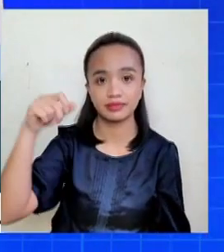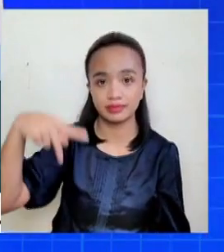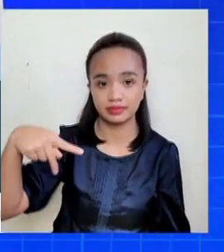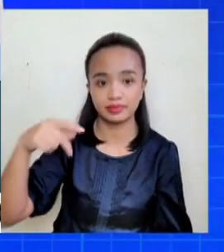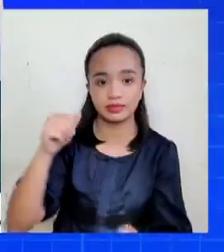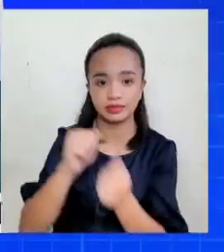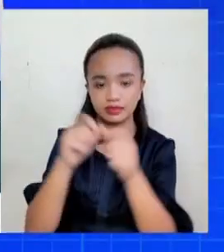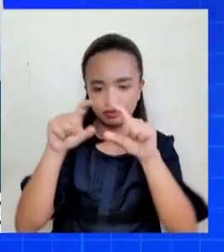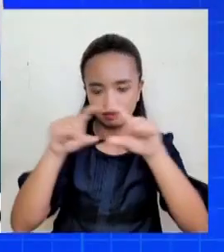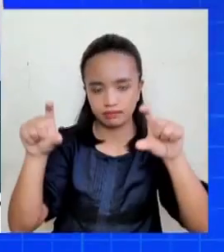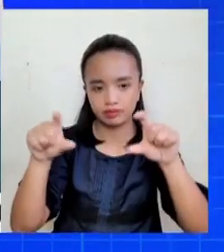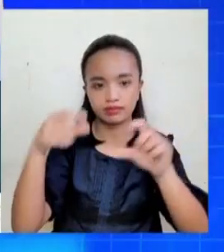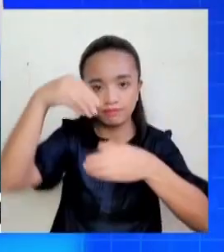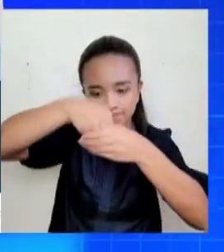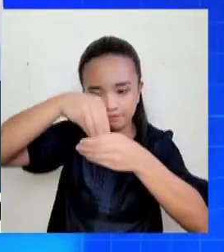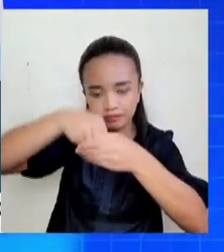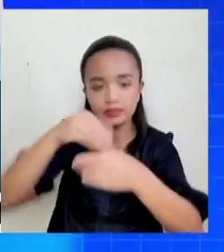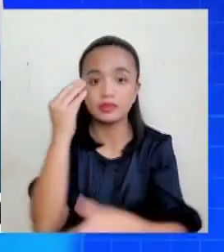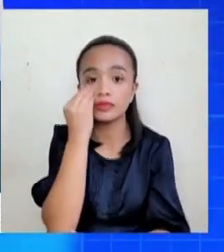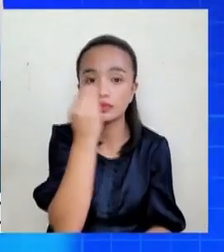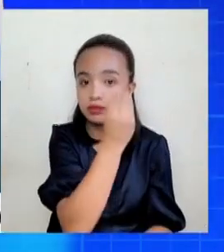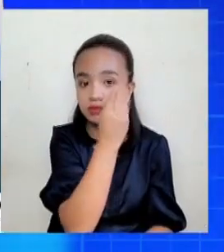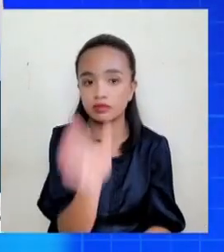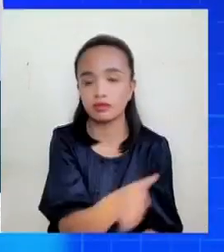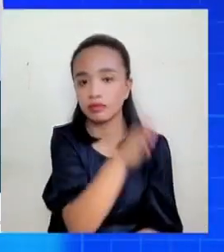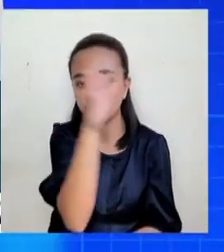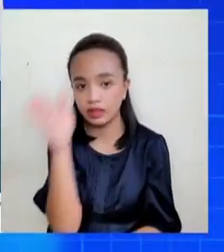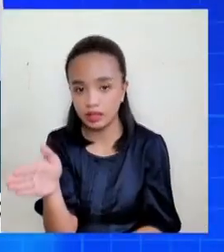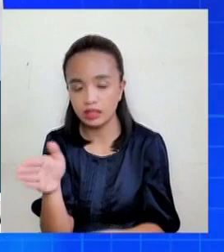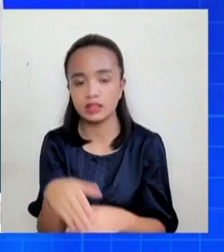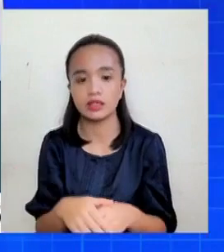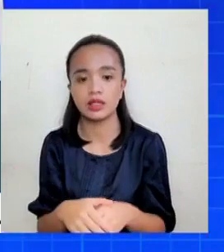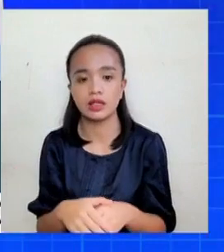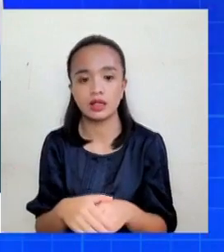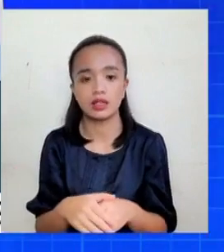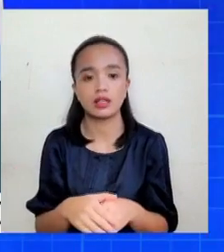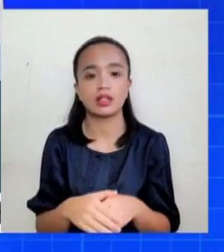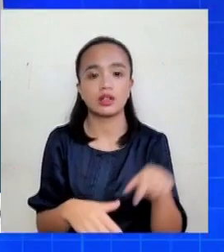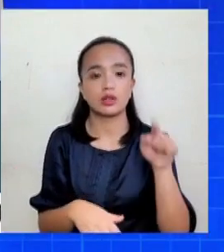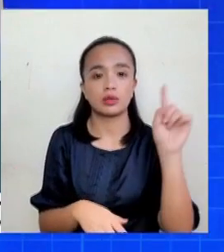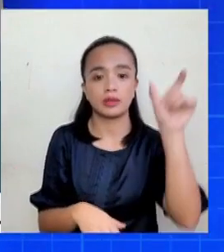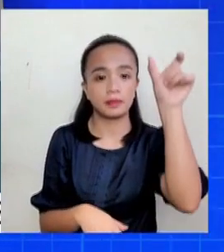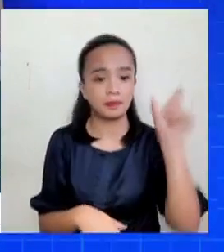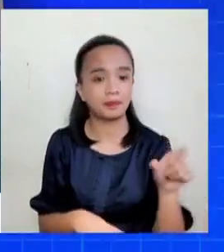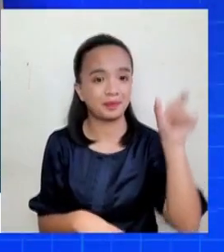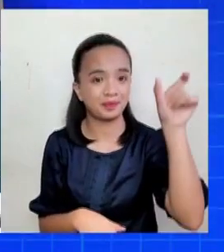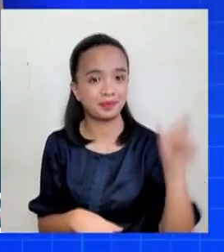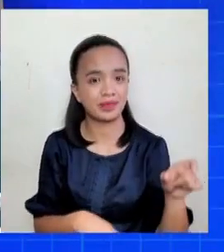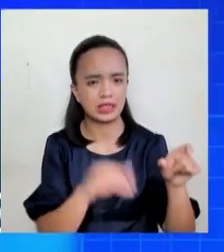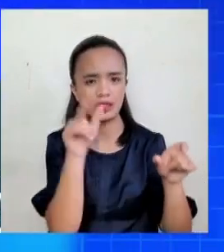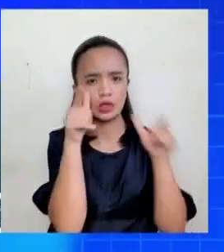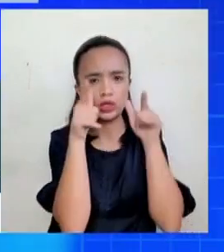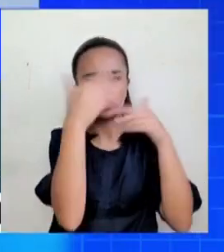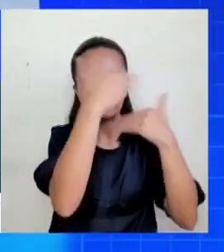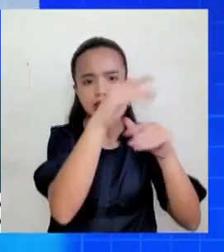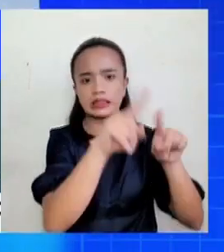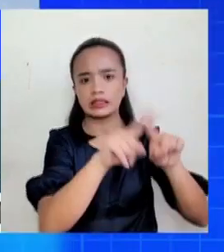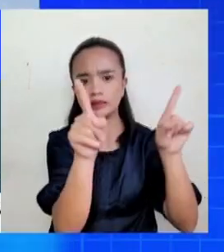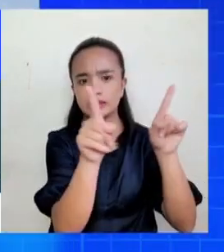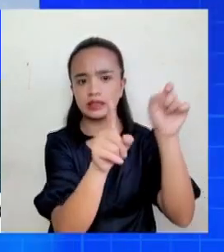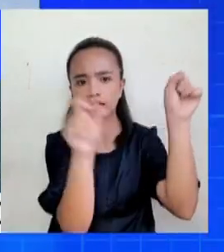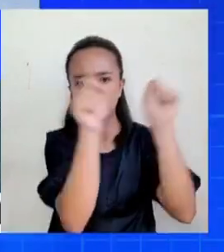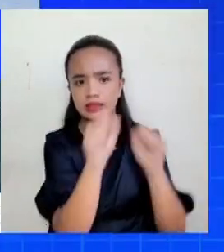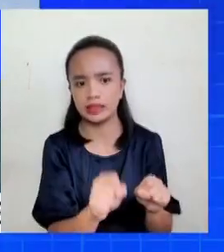BSP inside the flower. On the supposed fake notes, the transparent vertical window has a different shape. One can